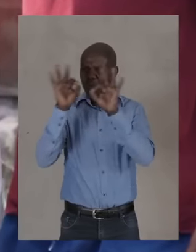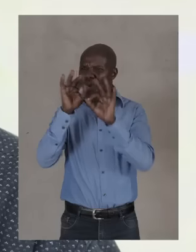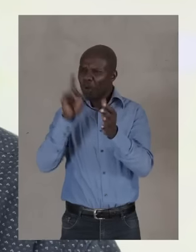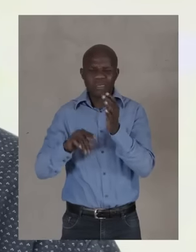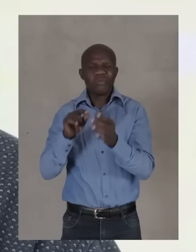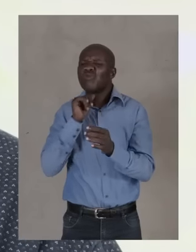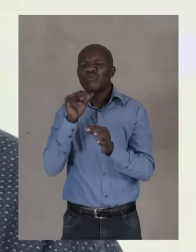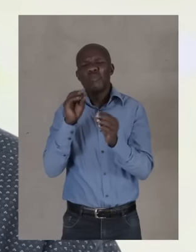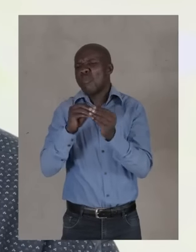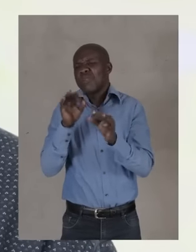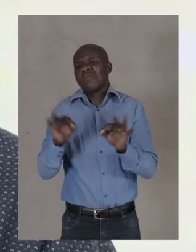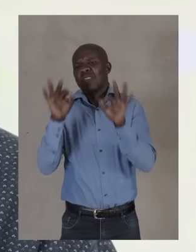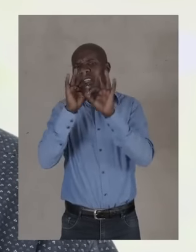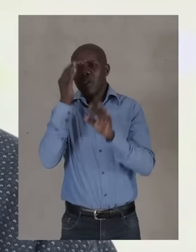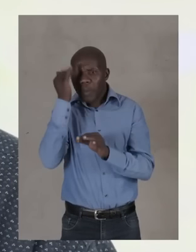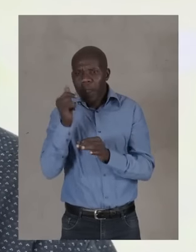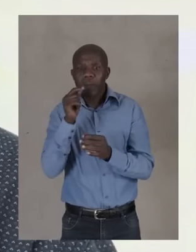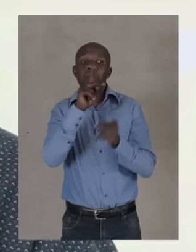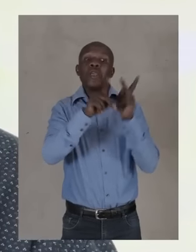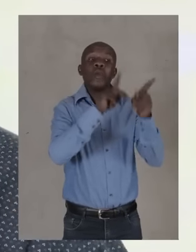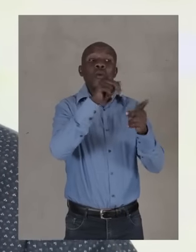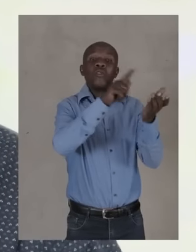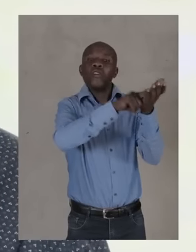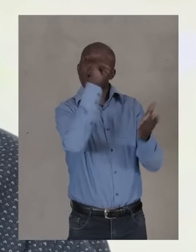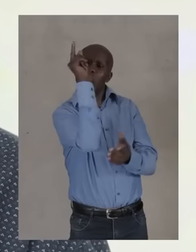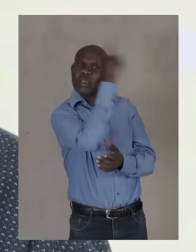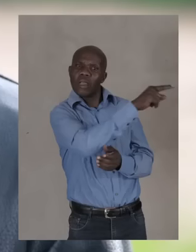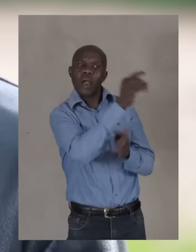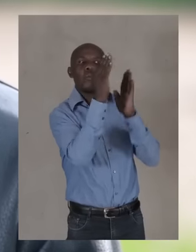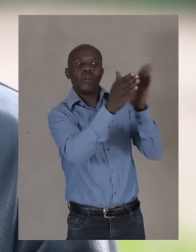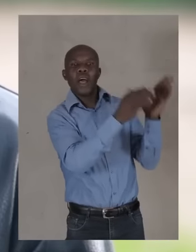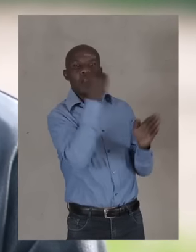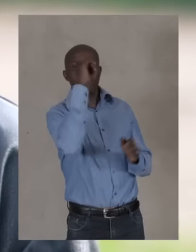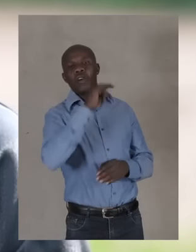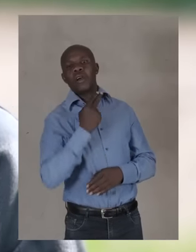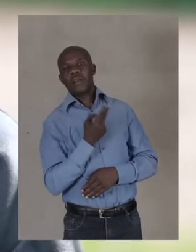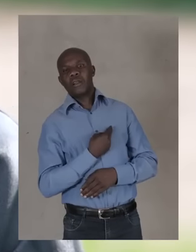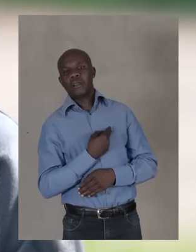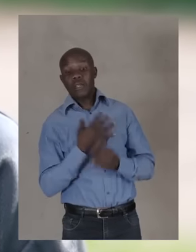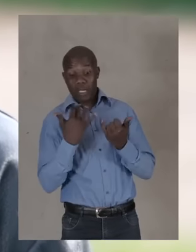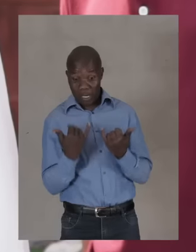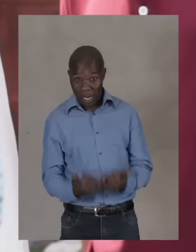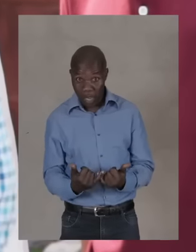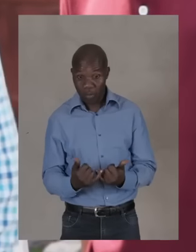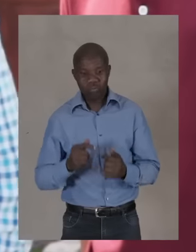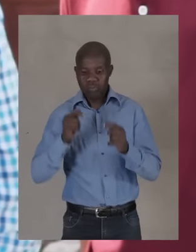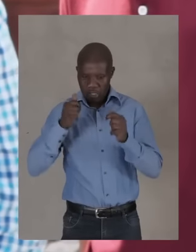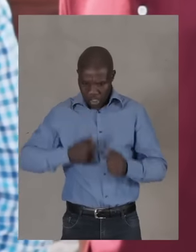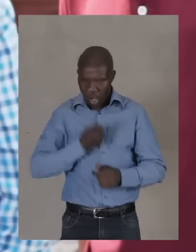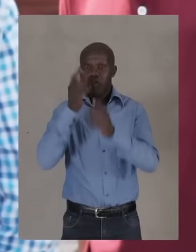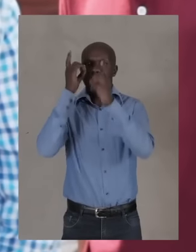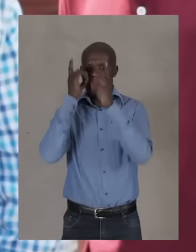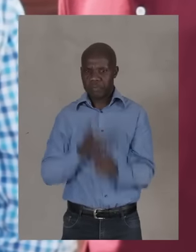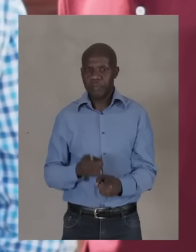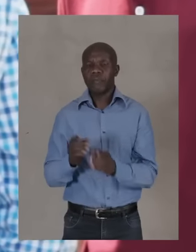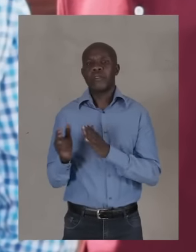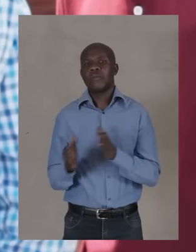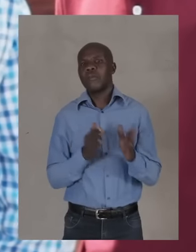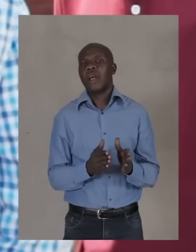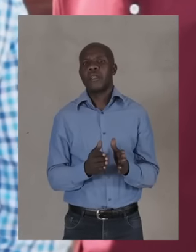relevant because we never asked for them. People in Lusaka were planning for us, but now we are planning for ourselves. We are deciding our